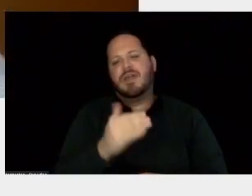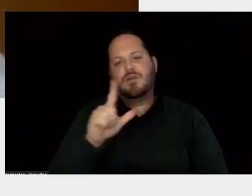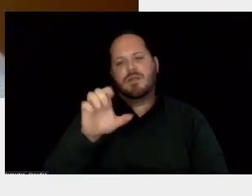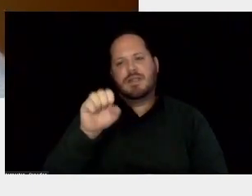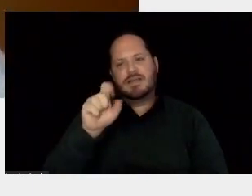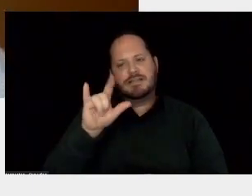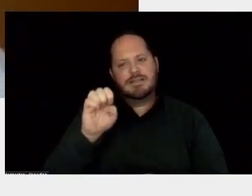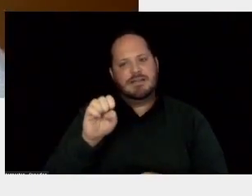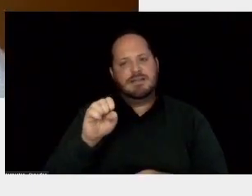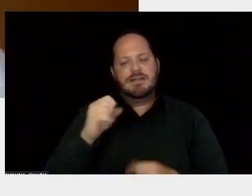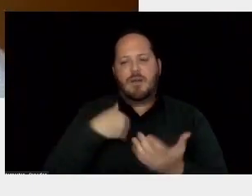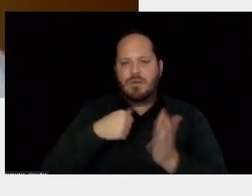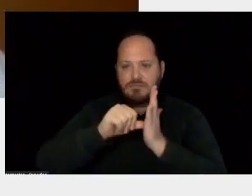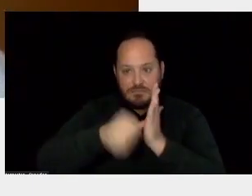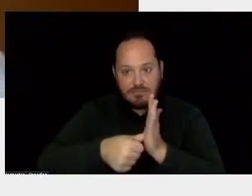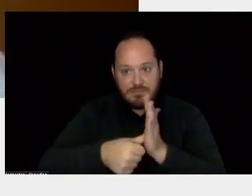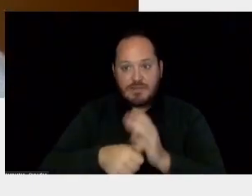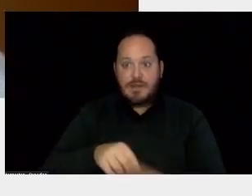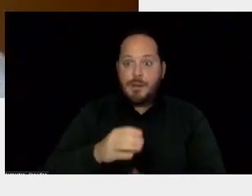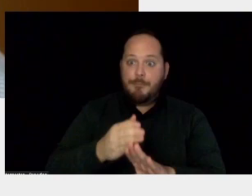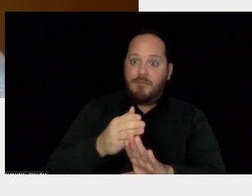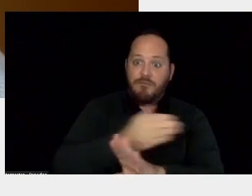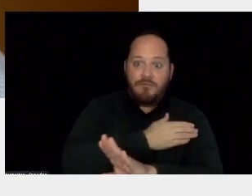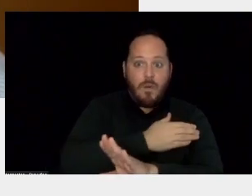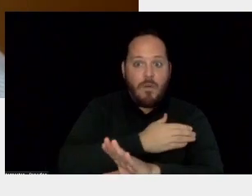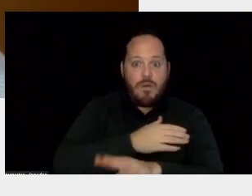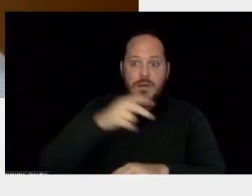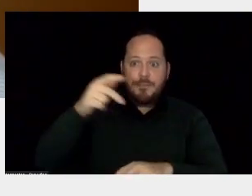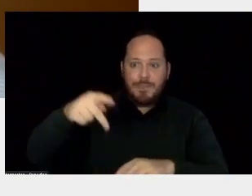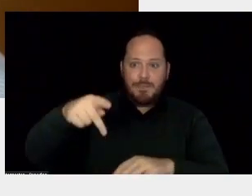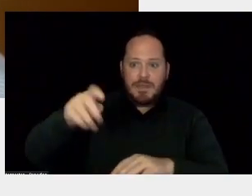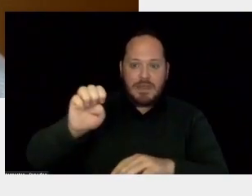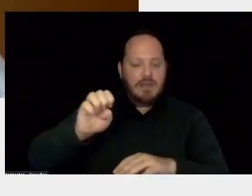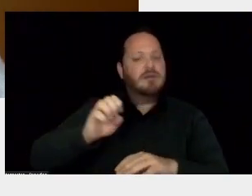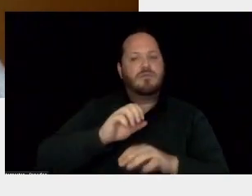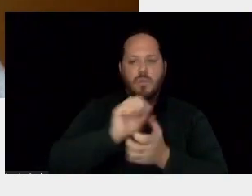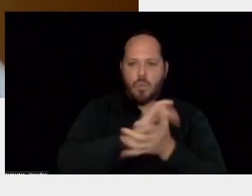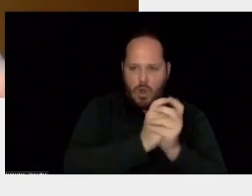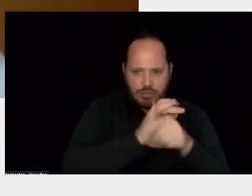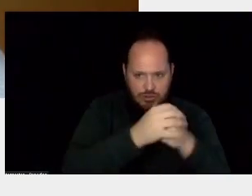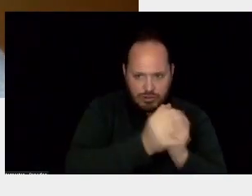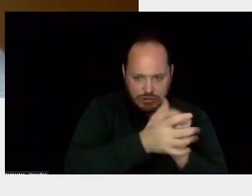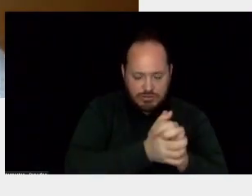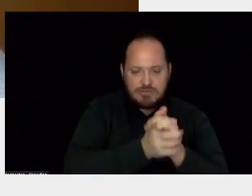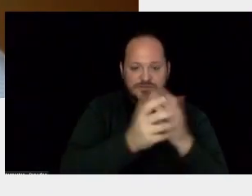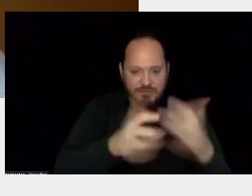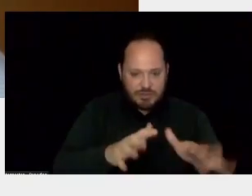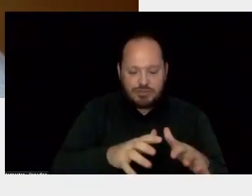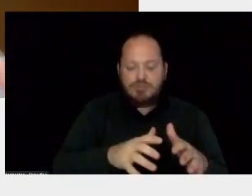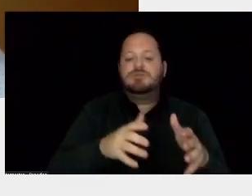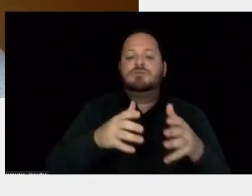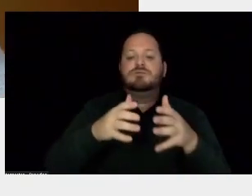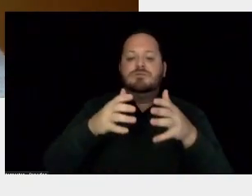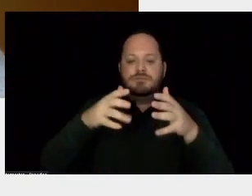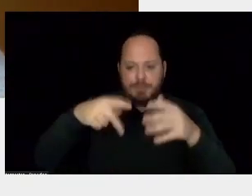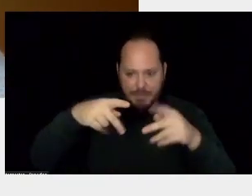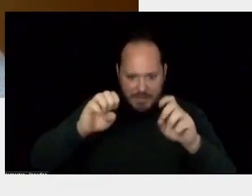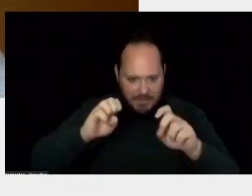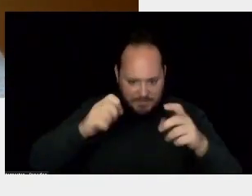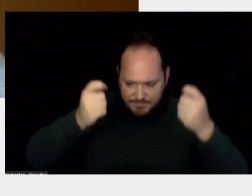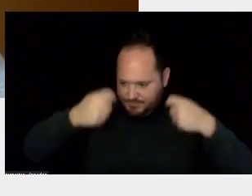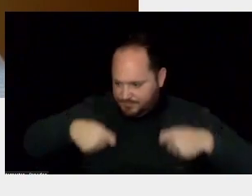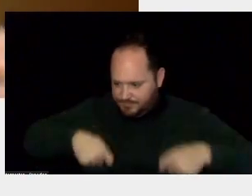after removing it. It's important if you're going to be using things like gowns to watch the video, because when you're taking these things off, they're contaminated